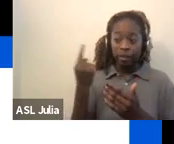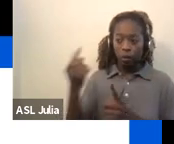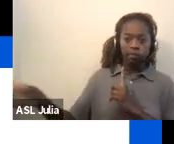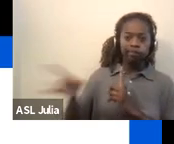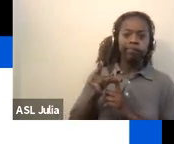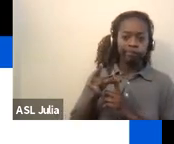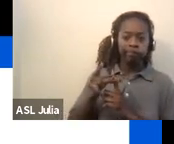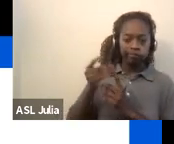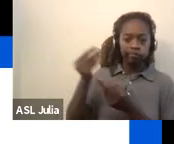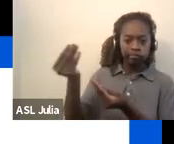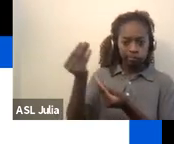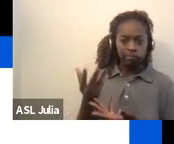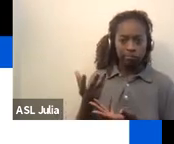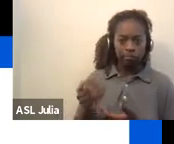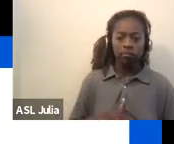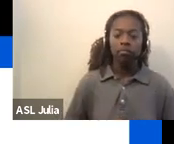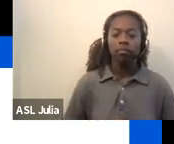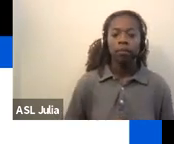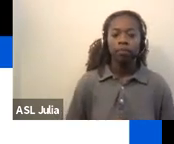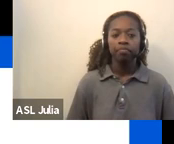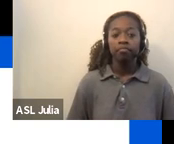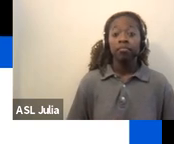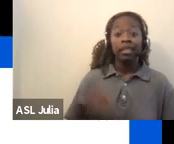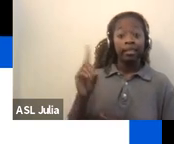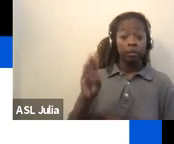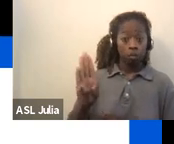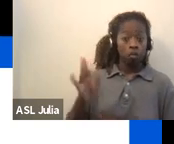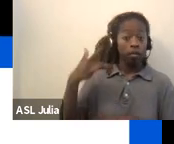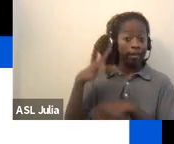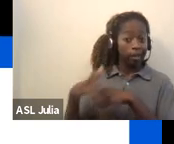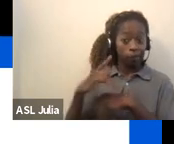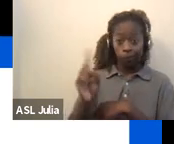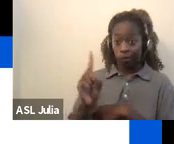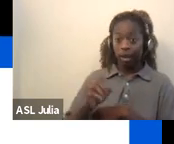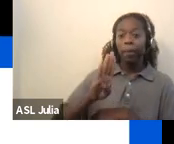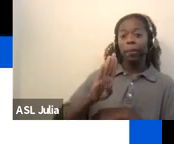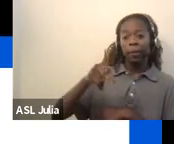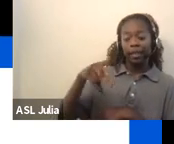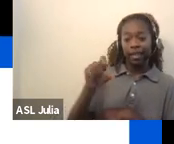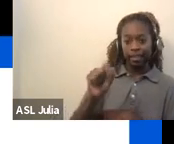reported in the building the dashboard is available at bostonpublicschools.org